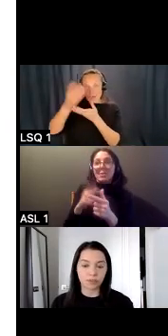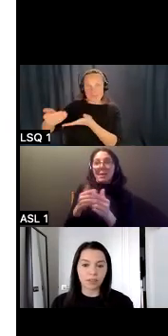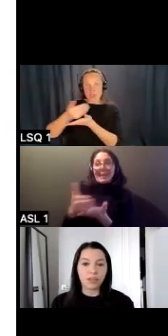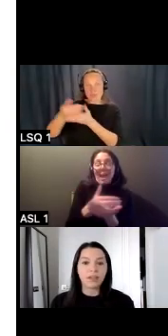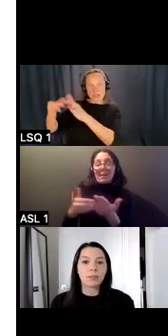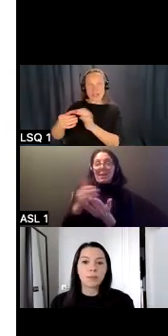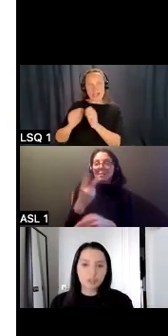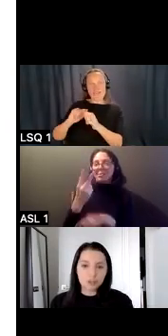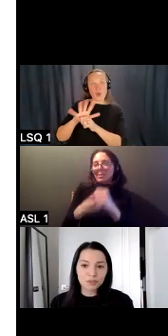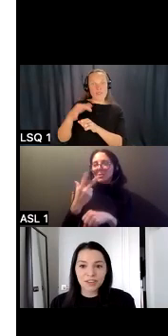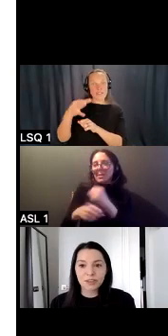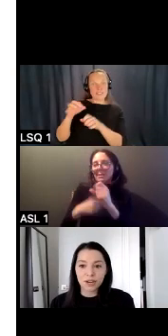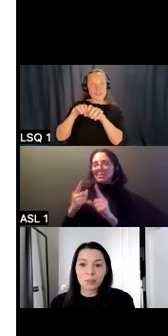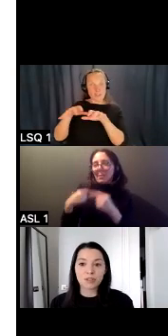COVID-19.